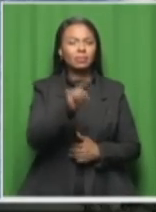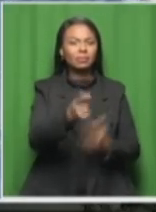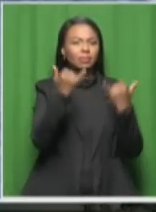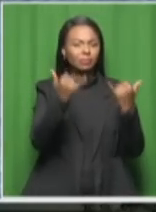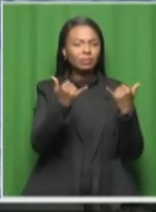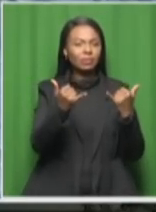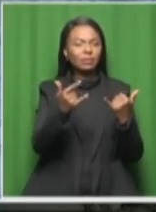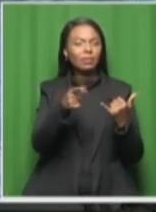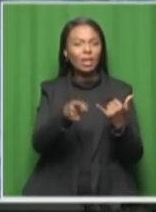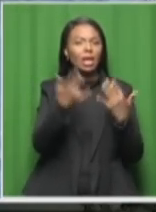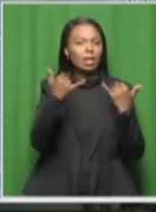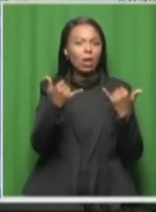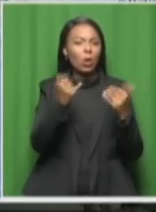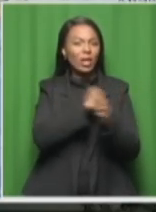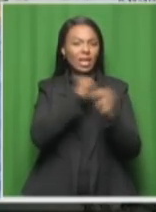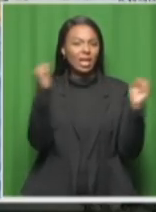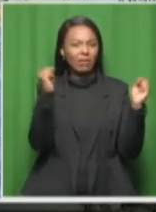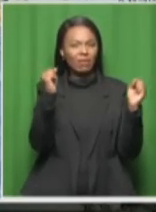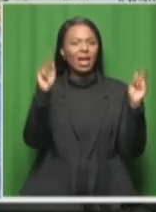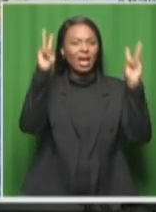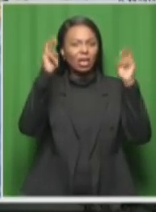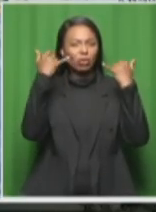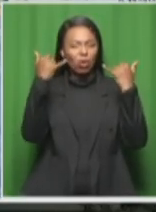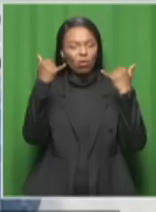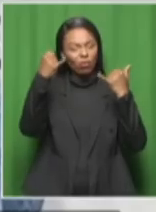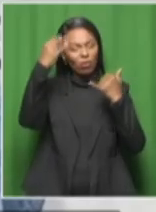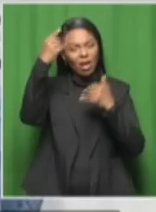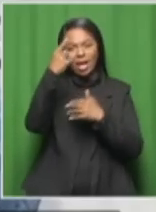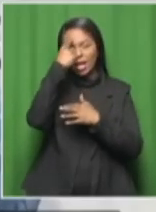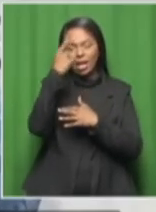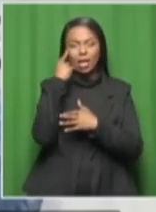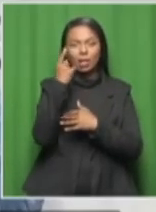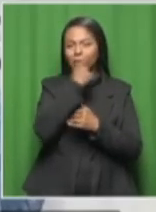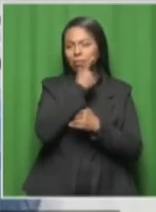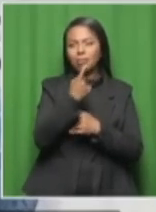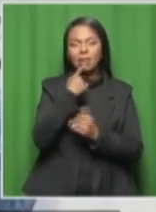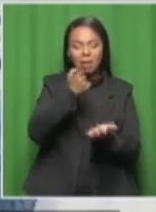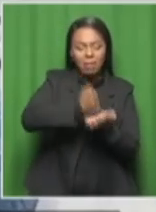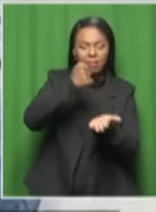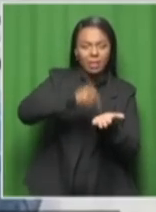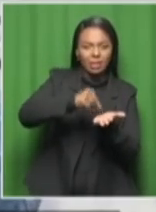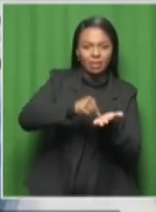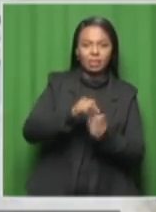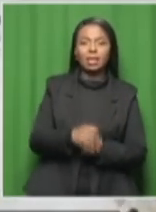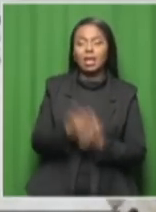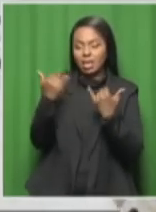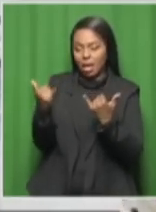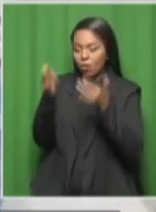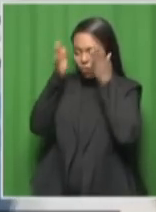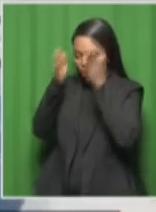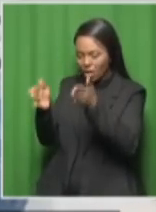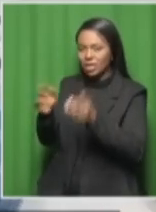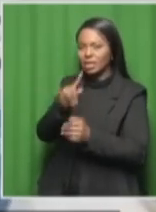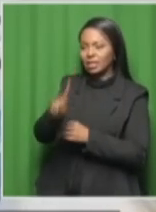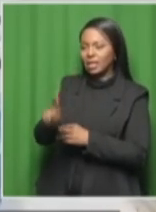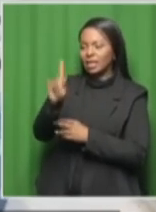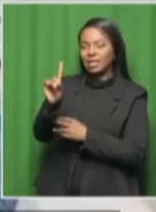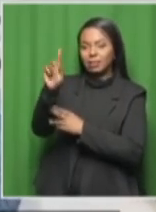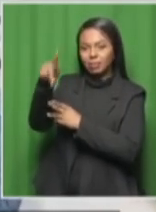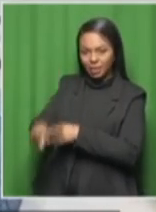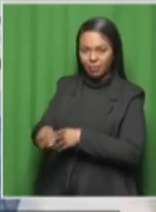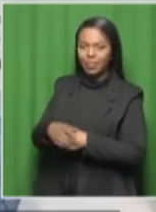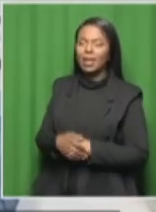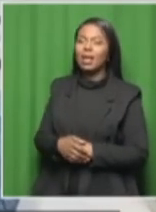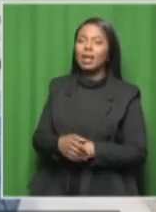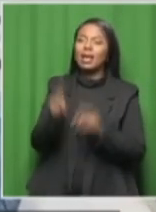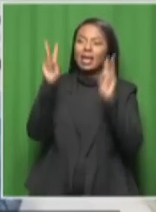Because we have not yet dealt with the Lesotho exemption permit, let me deal with the ZDP. Sakina, I've always repeated, for me to